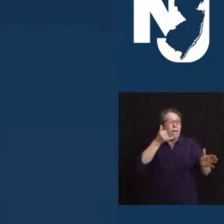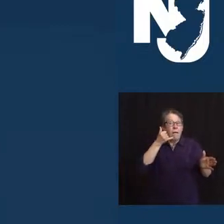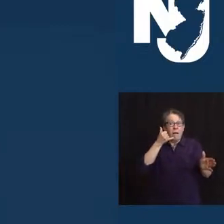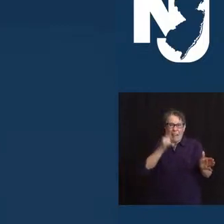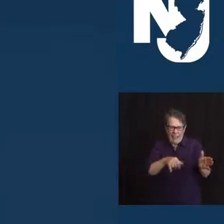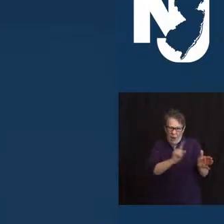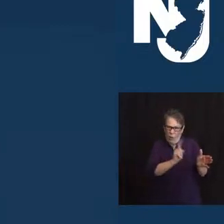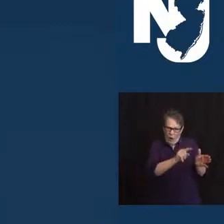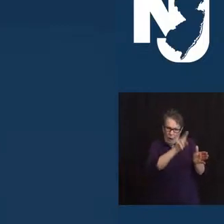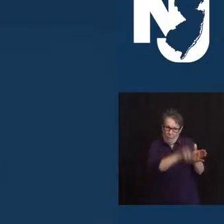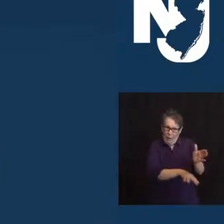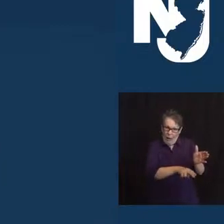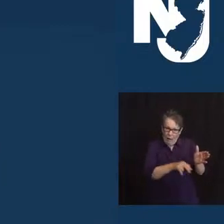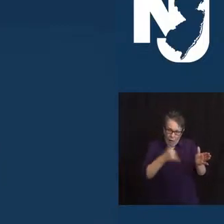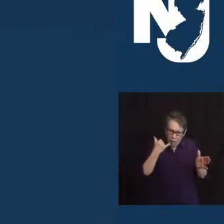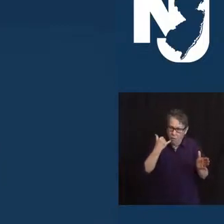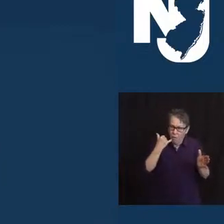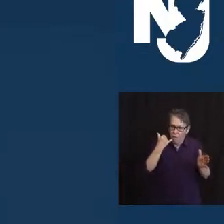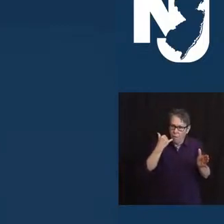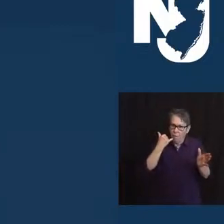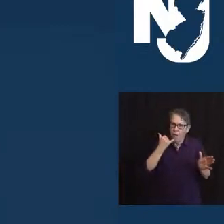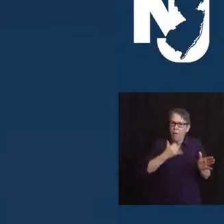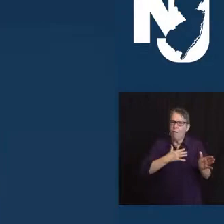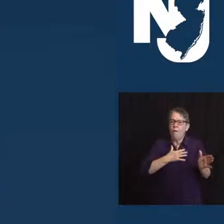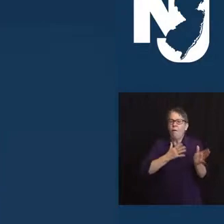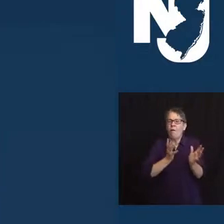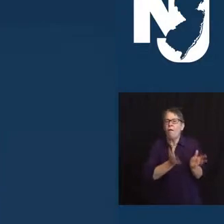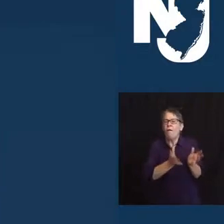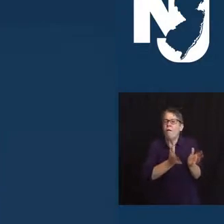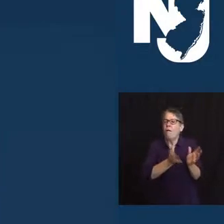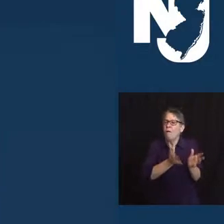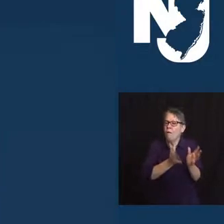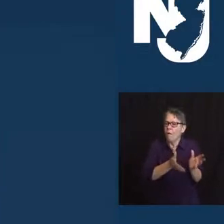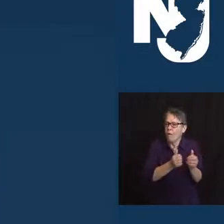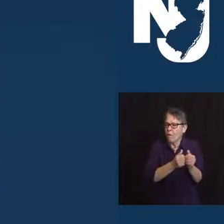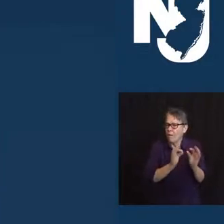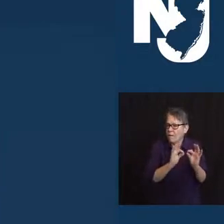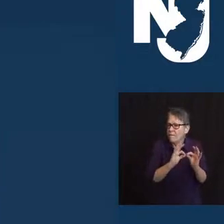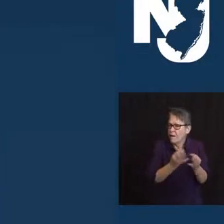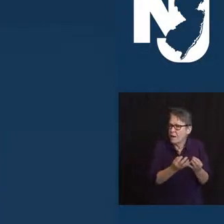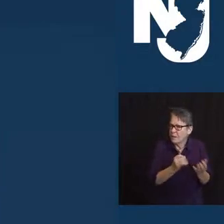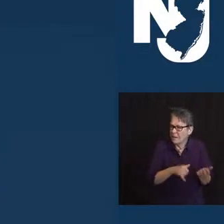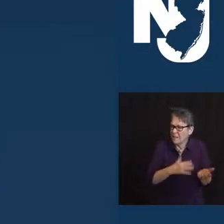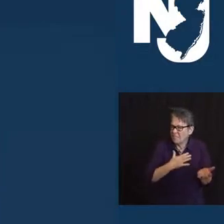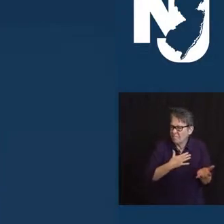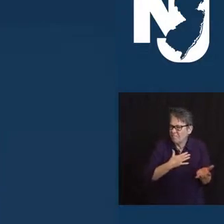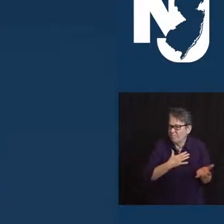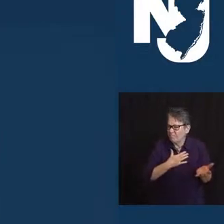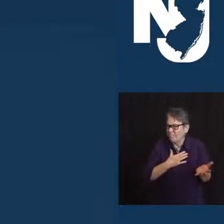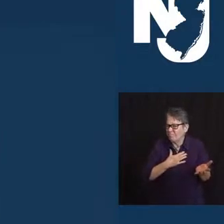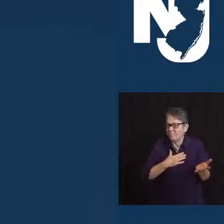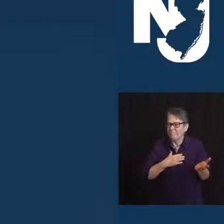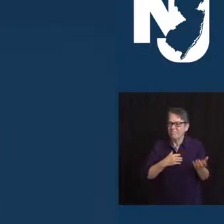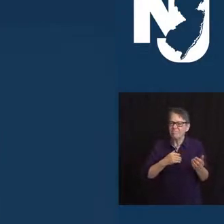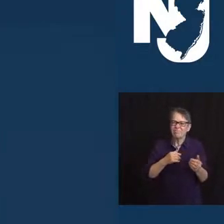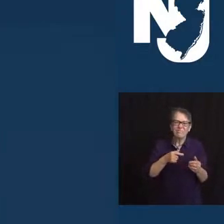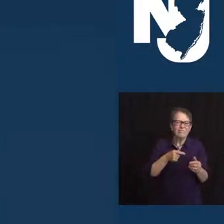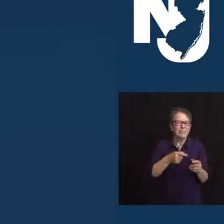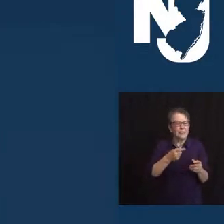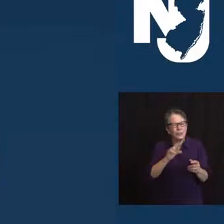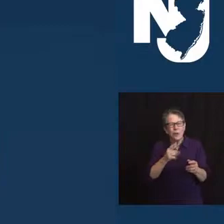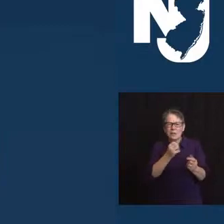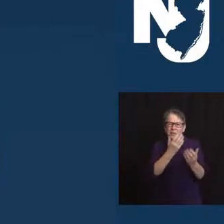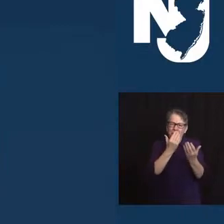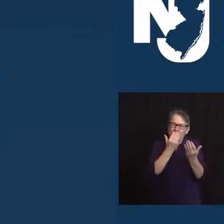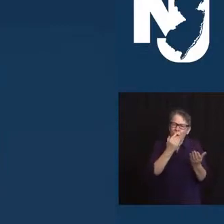bless him. We are honored that George made his success in New Jersey and contributed to our strong reputation as the best state to live, work, and